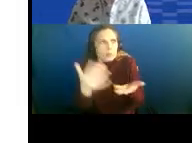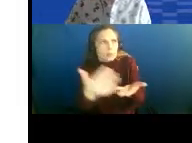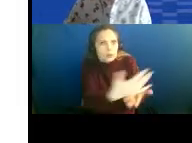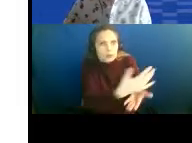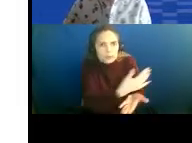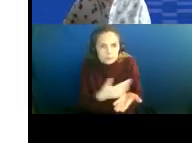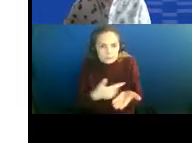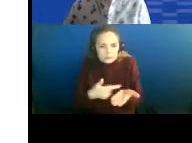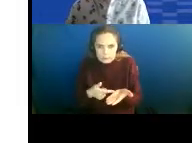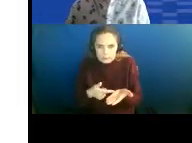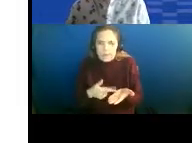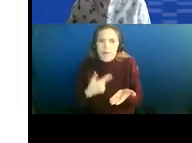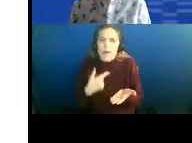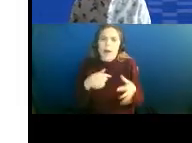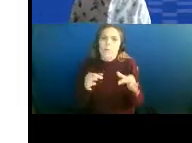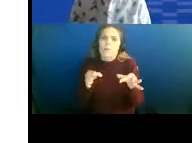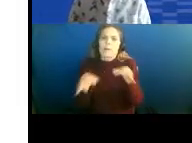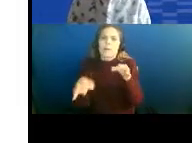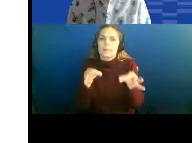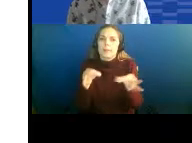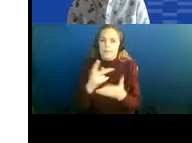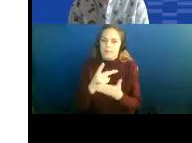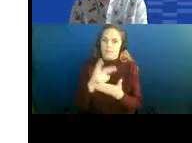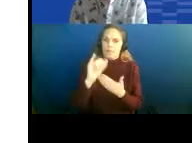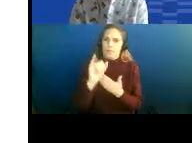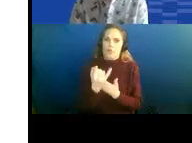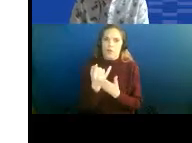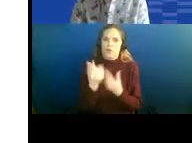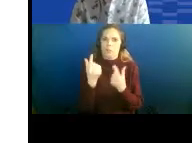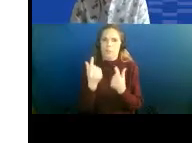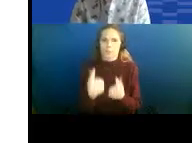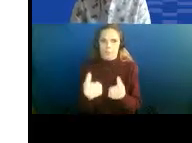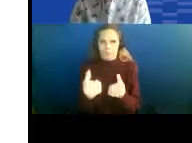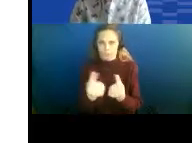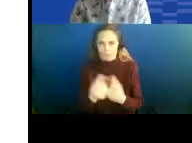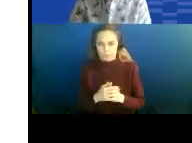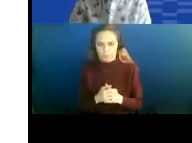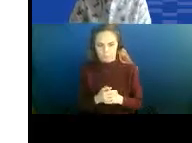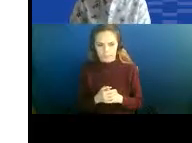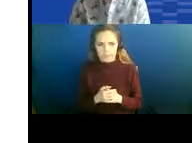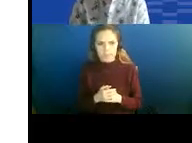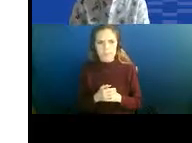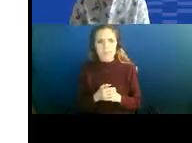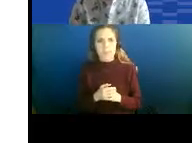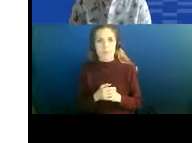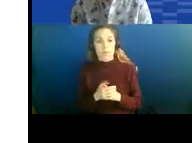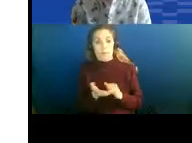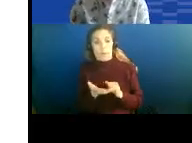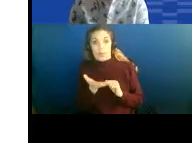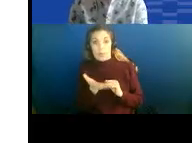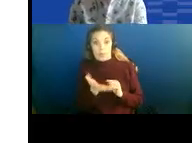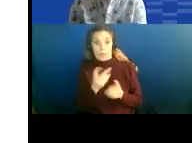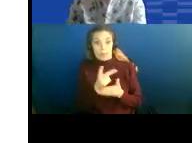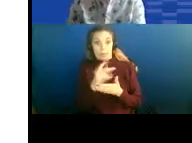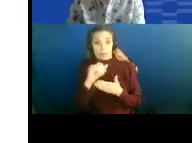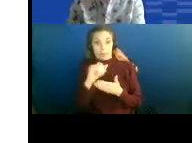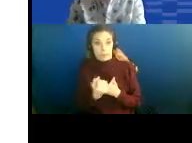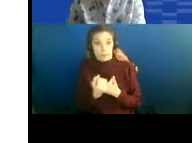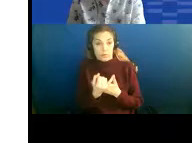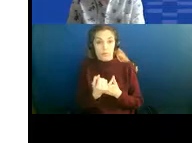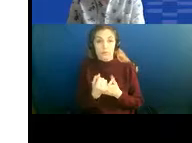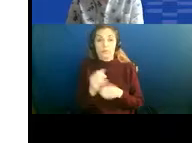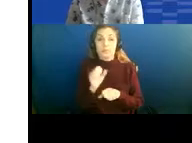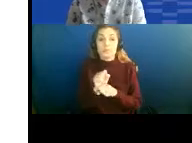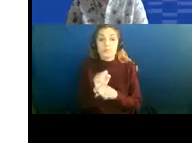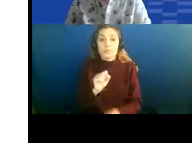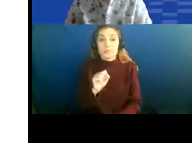of this particular project. So this particular project is housed at Egale, and we partnered with